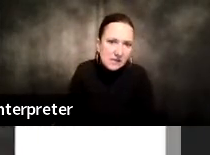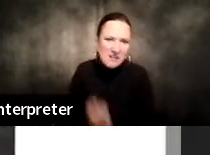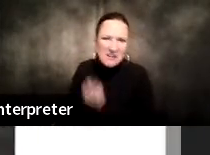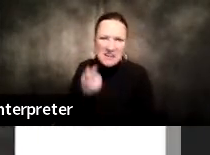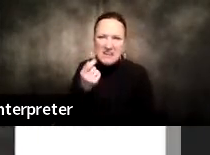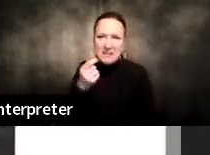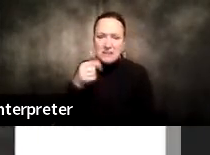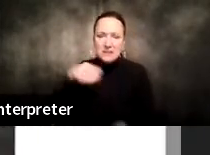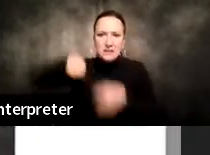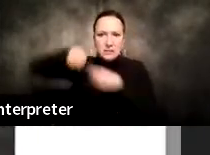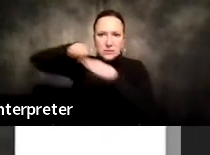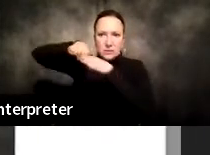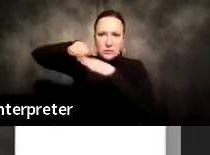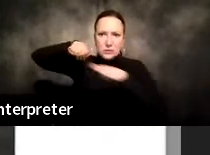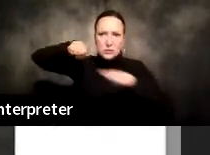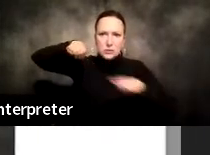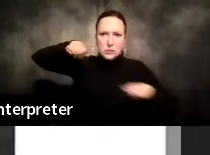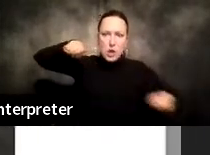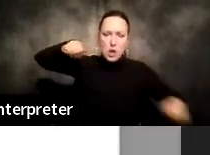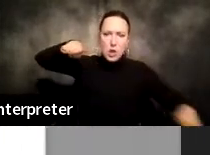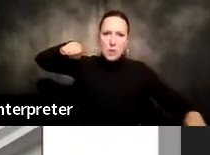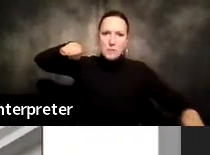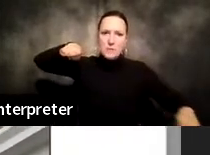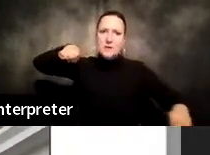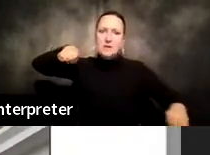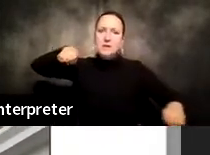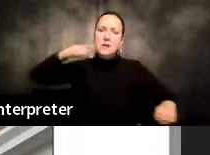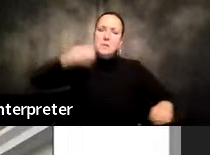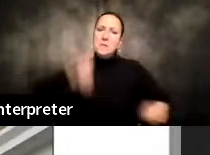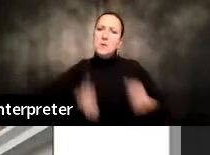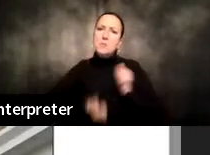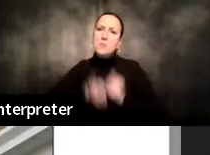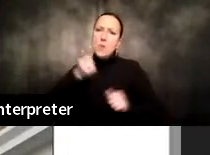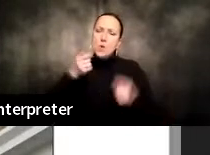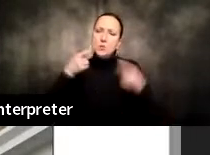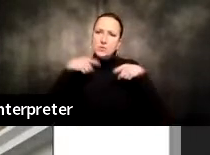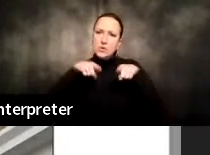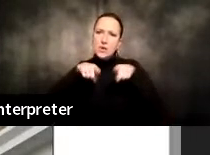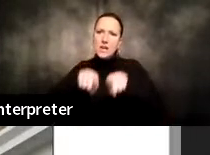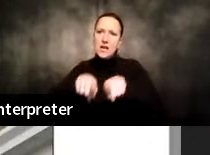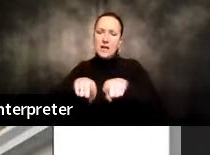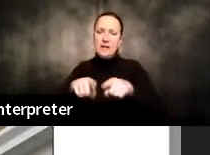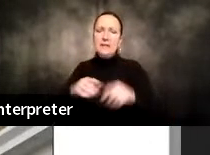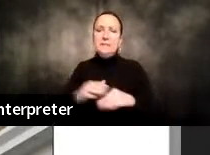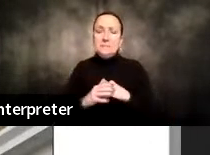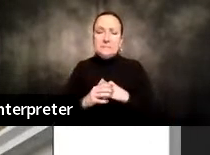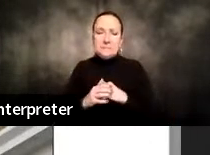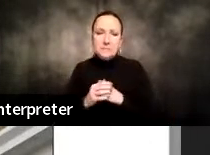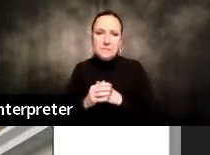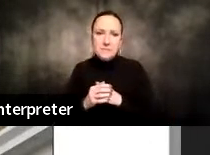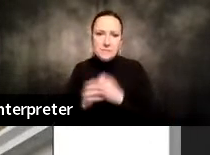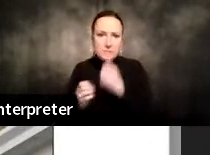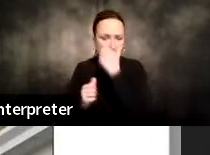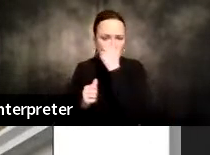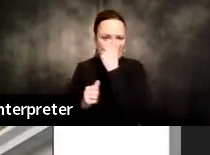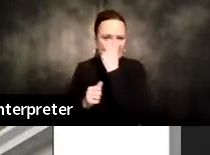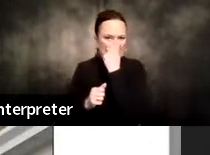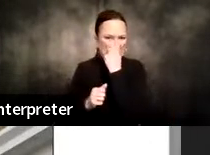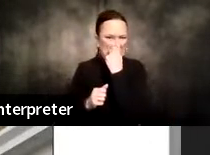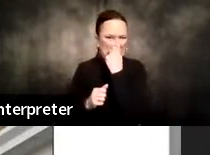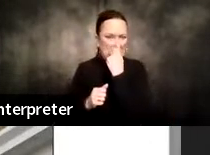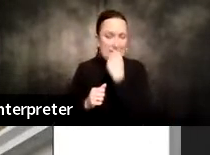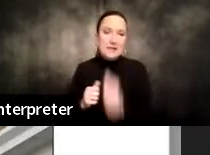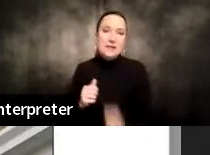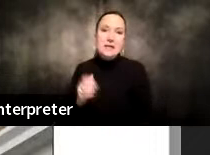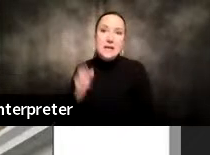slope on to the block, but it's mostly in line here. Now, we had failed to notify the